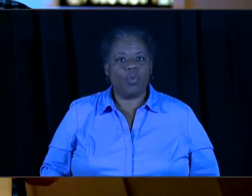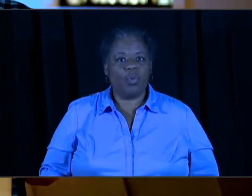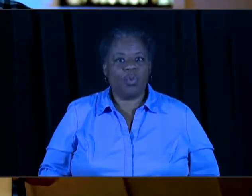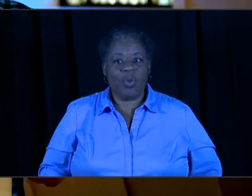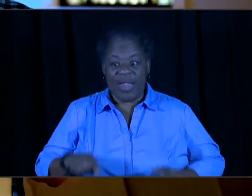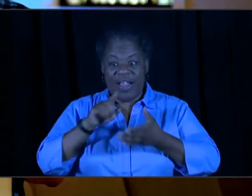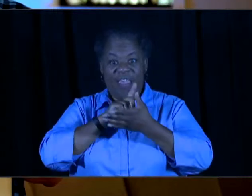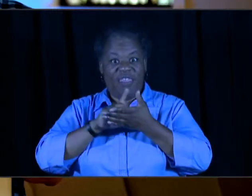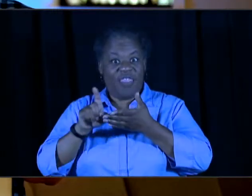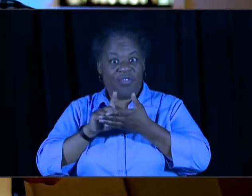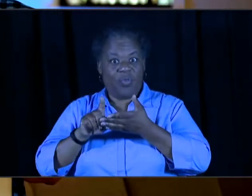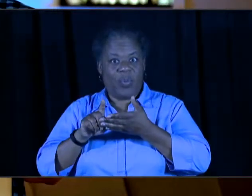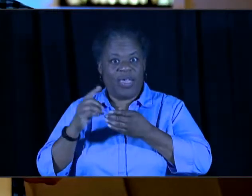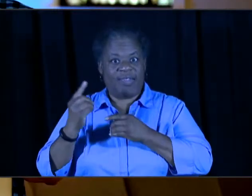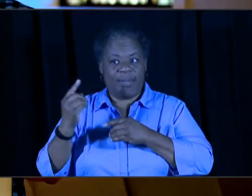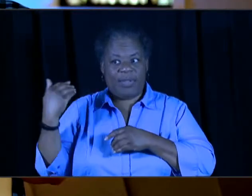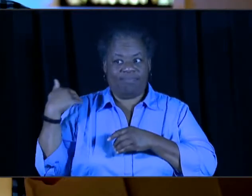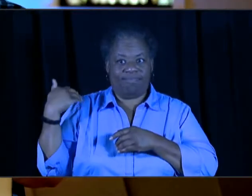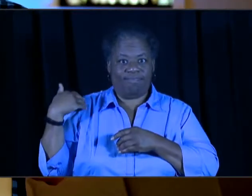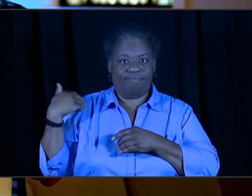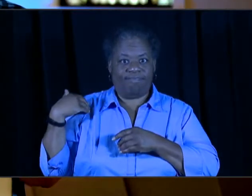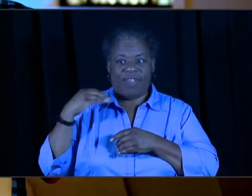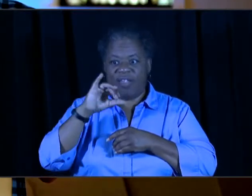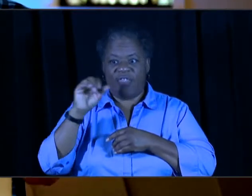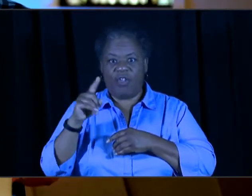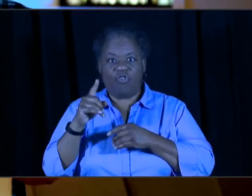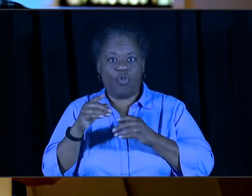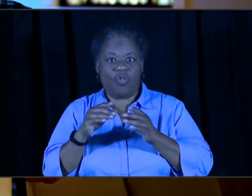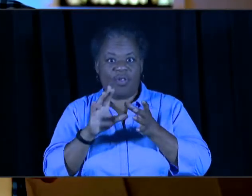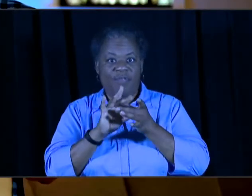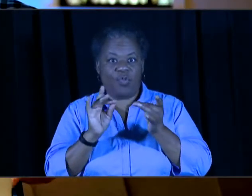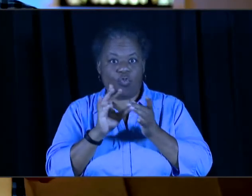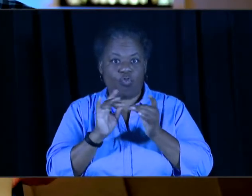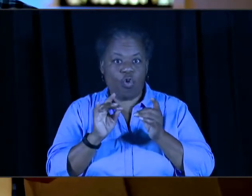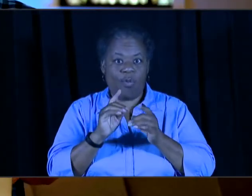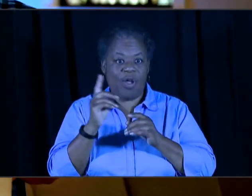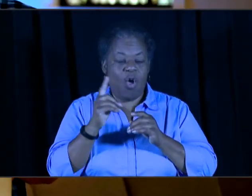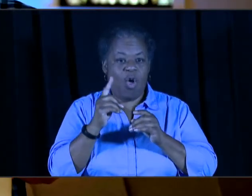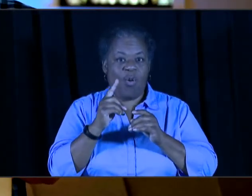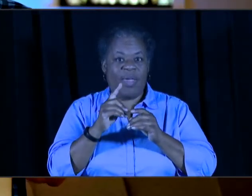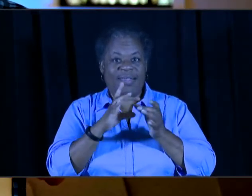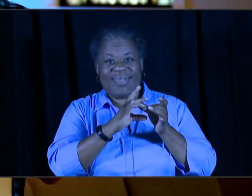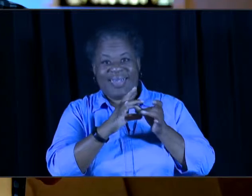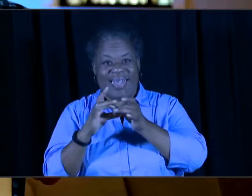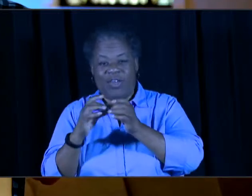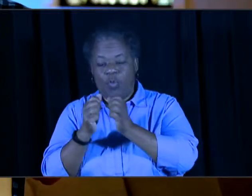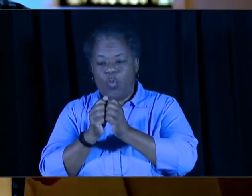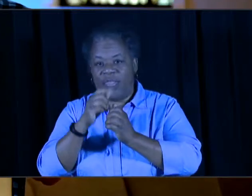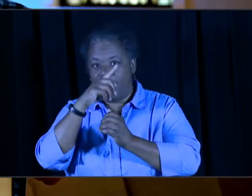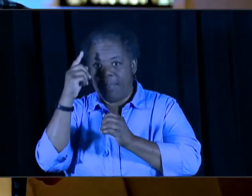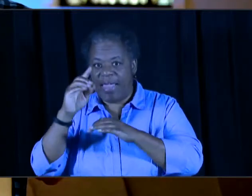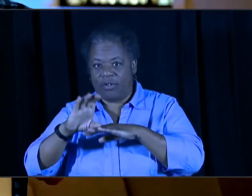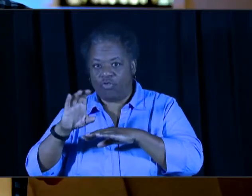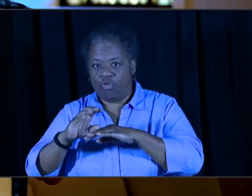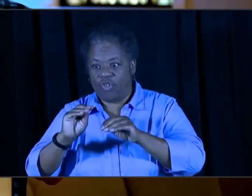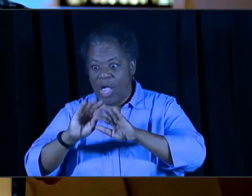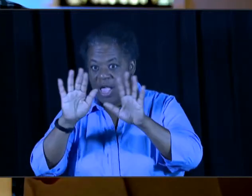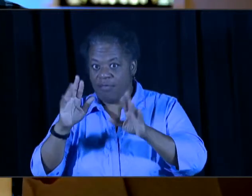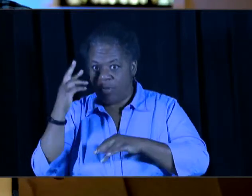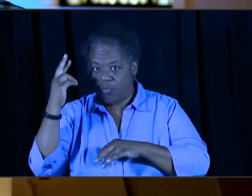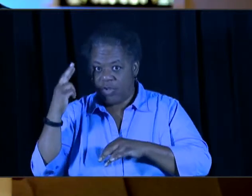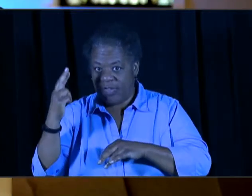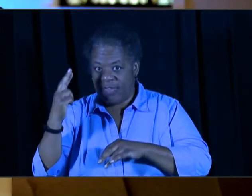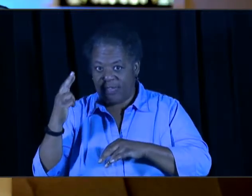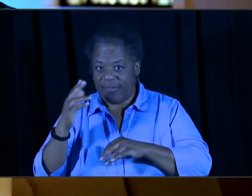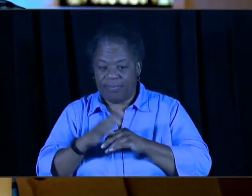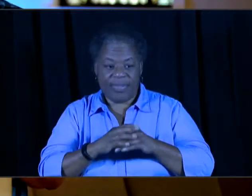this week that the Joseph story has always had great resonance in the Black church for some obvious reasons.